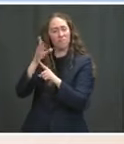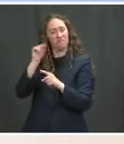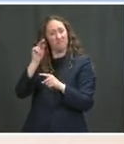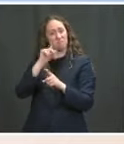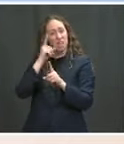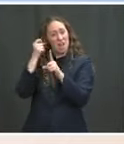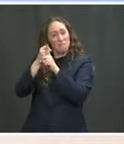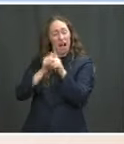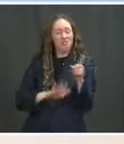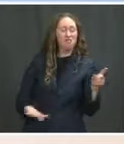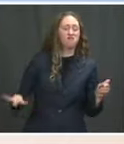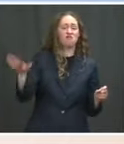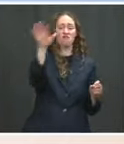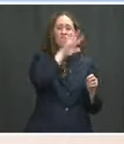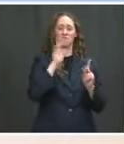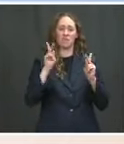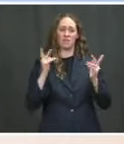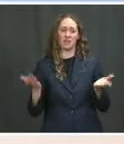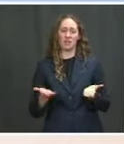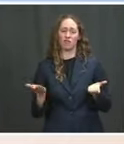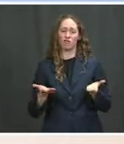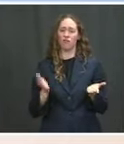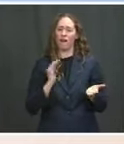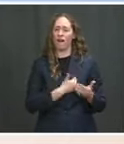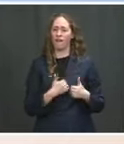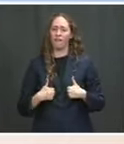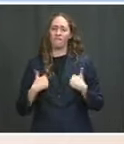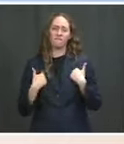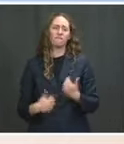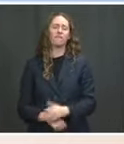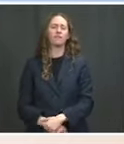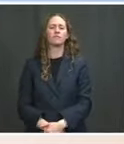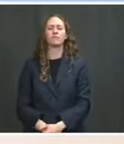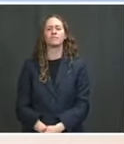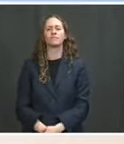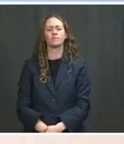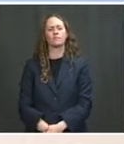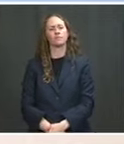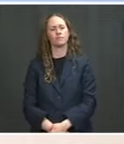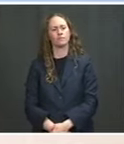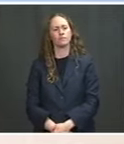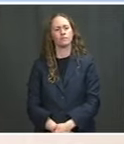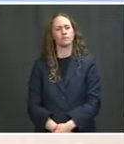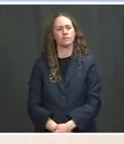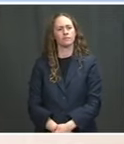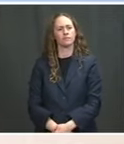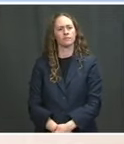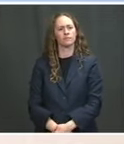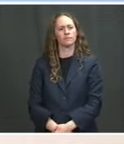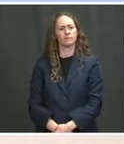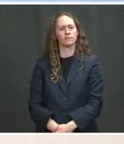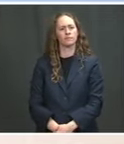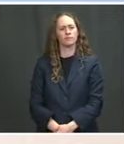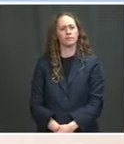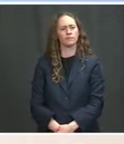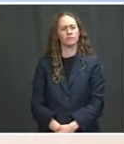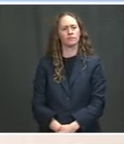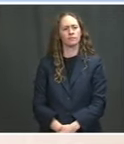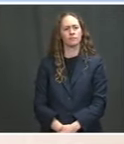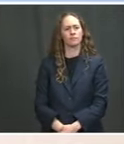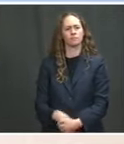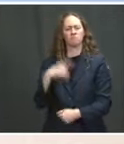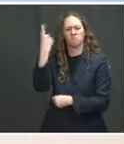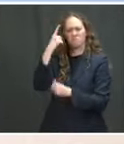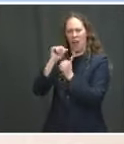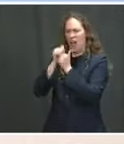How can the president work with Kevin McCarthy, who's poised to anoint to a position of leadership at the Republican conference, someone who does not believe in